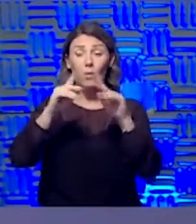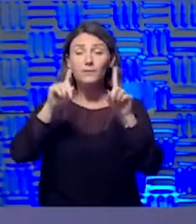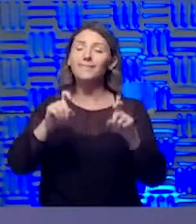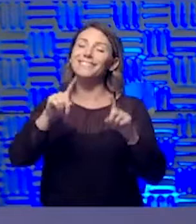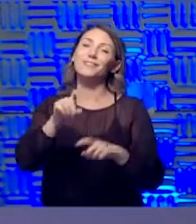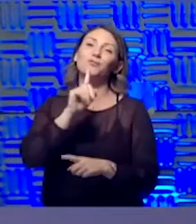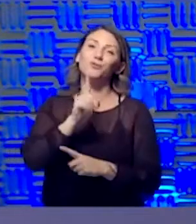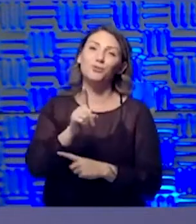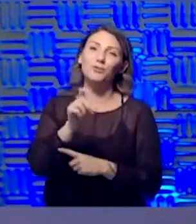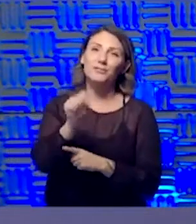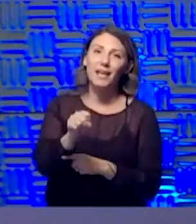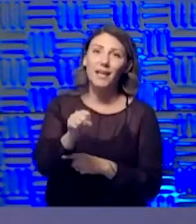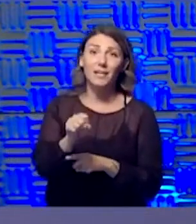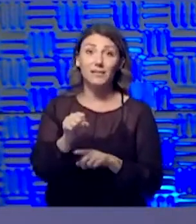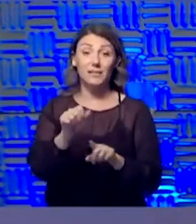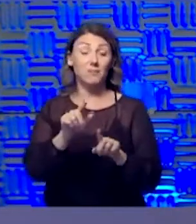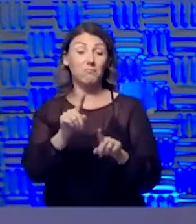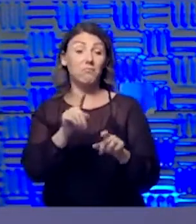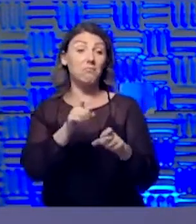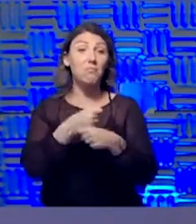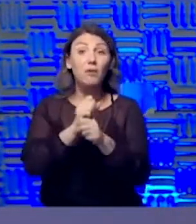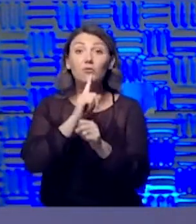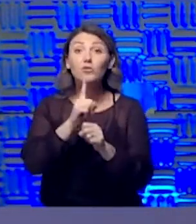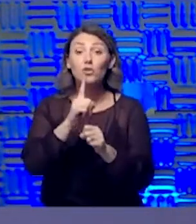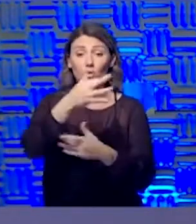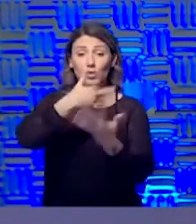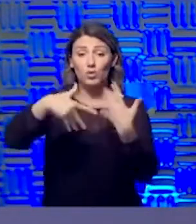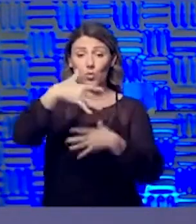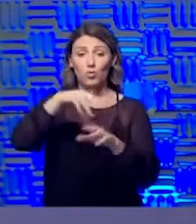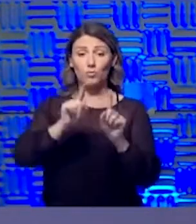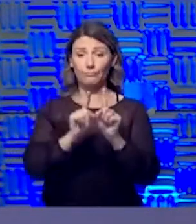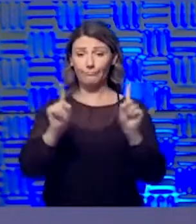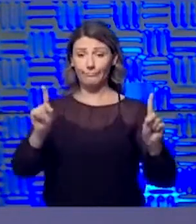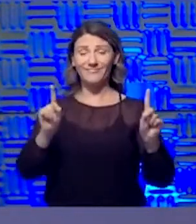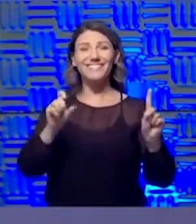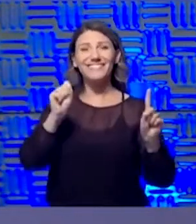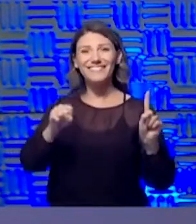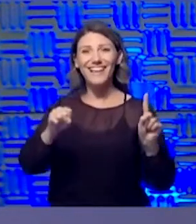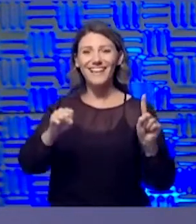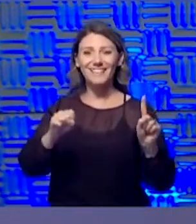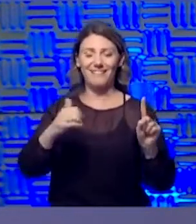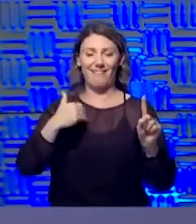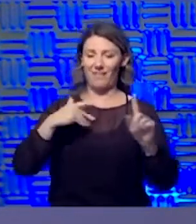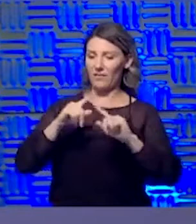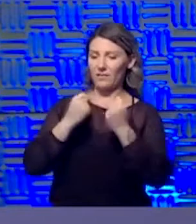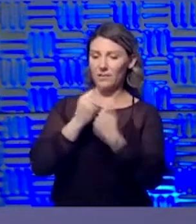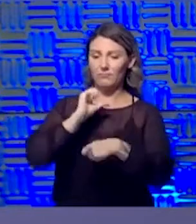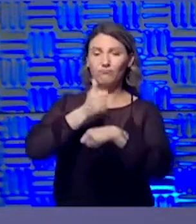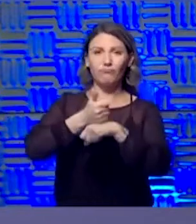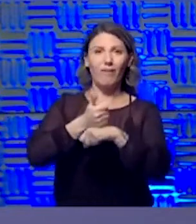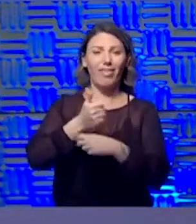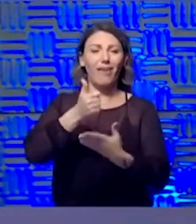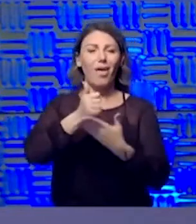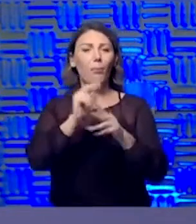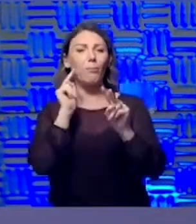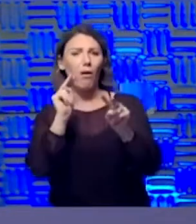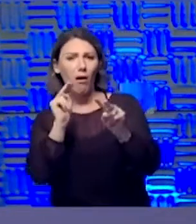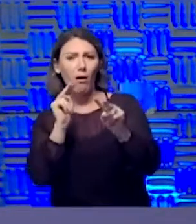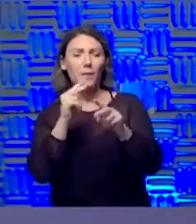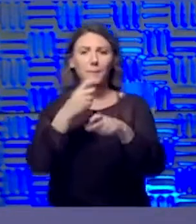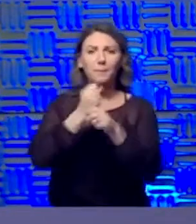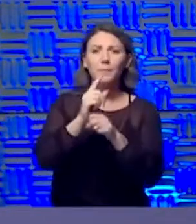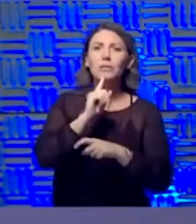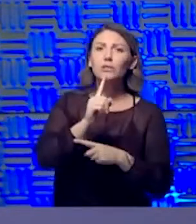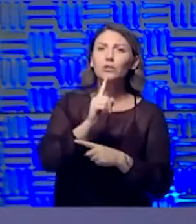Will we make sure that we are socially distancing? Yes. We have teams in place who are helping to monitor that and make sure that we are